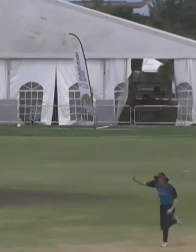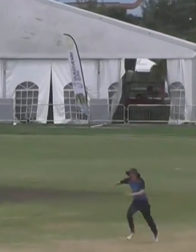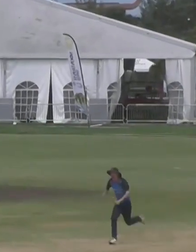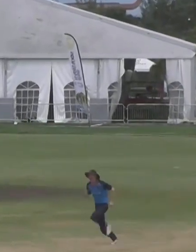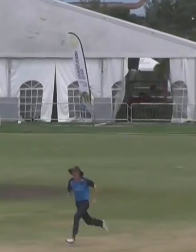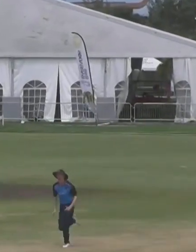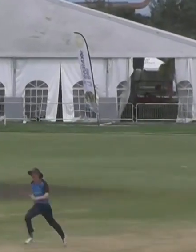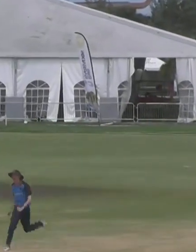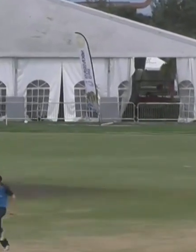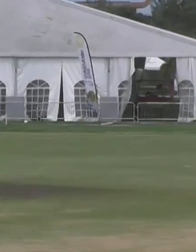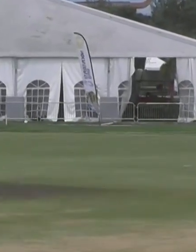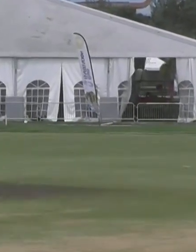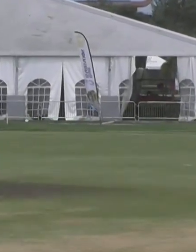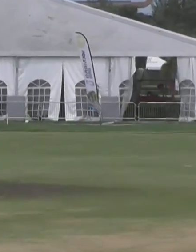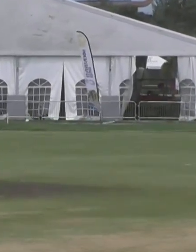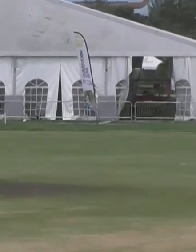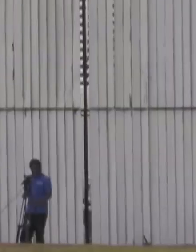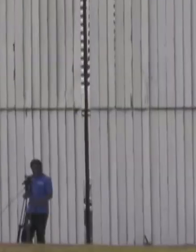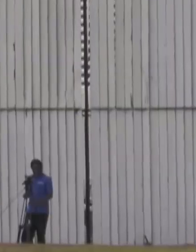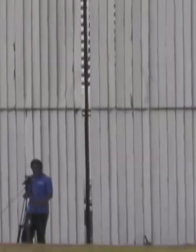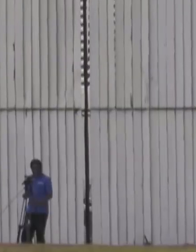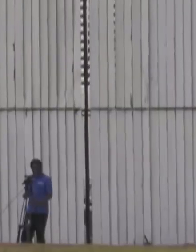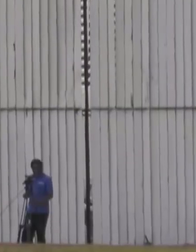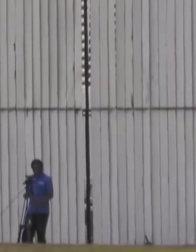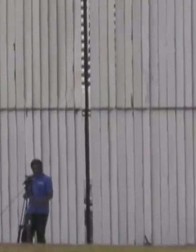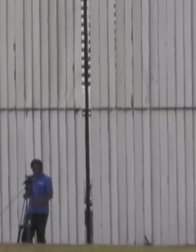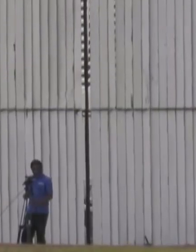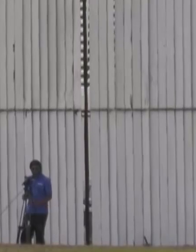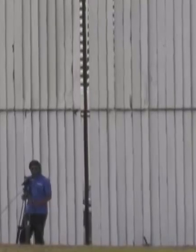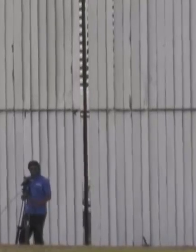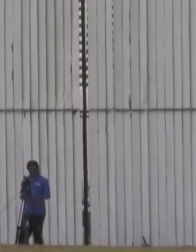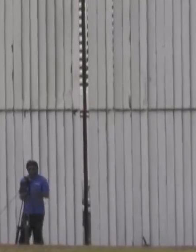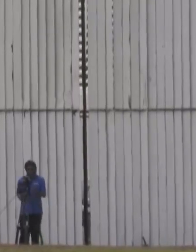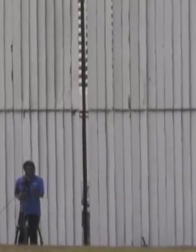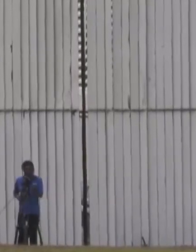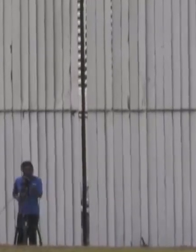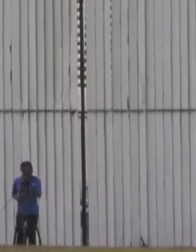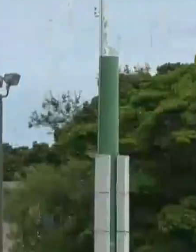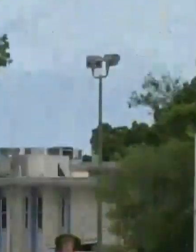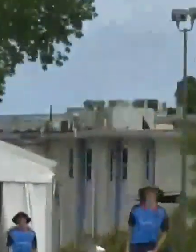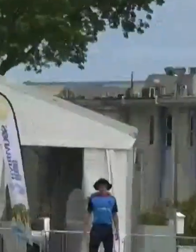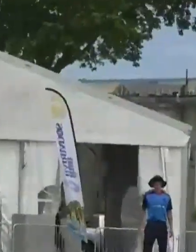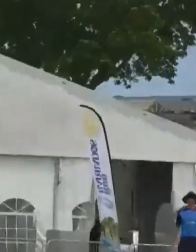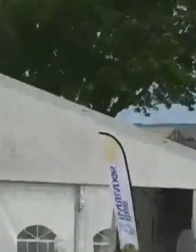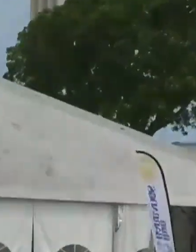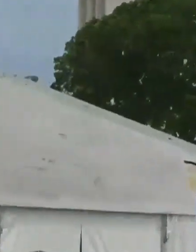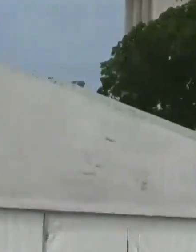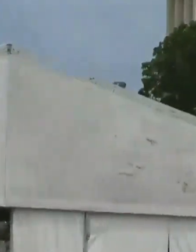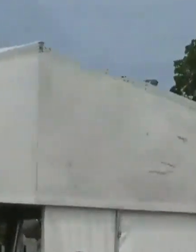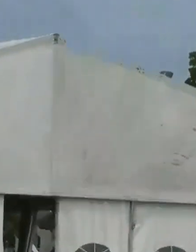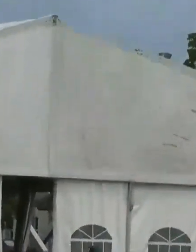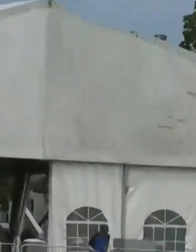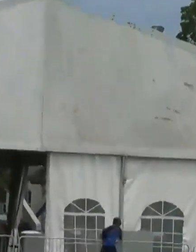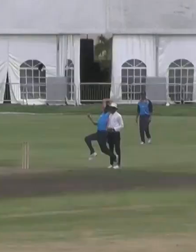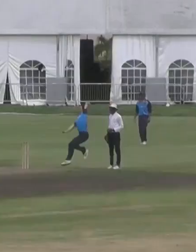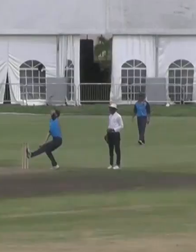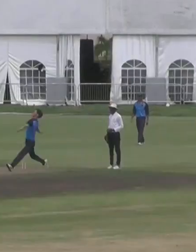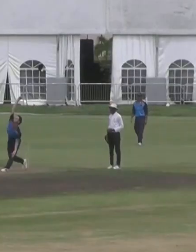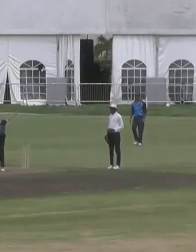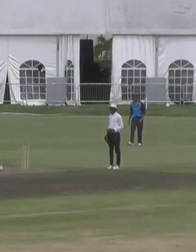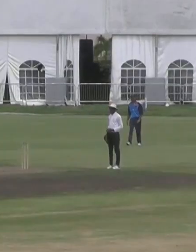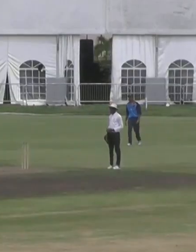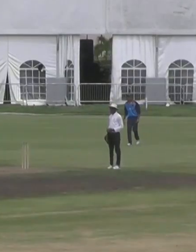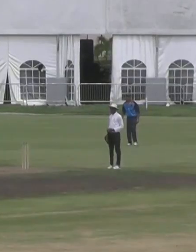hand and it's carried all the way to point. Kudos to those guys. You see them going for a big hit and he was caught. Lay